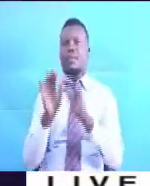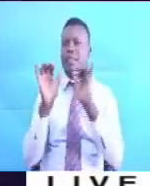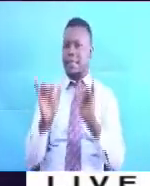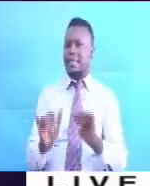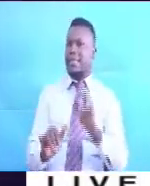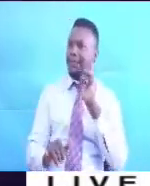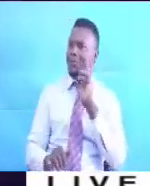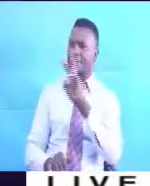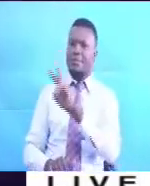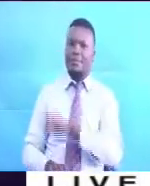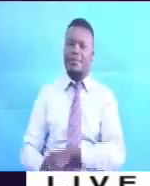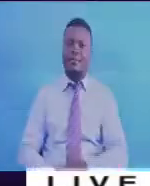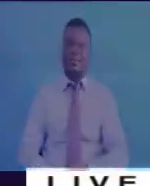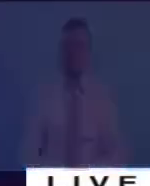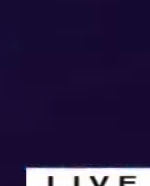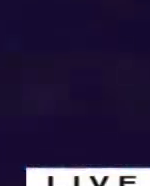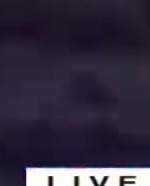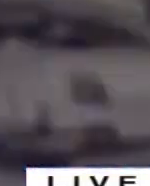us.